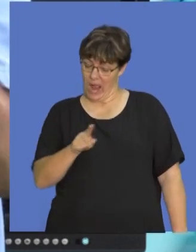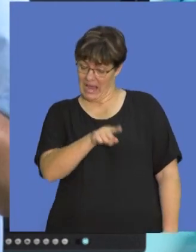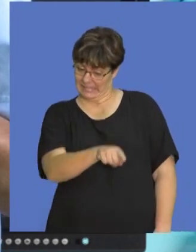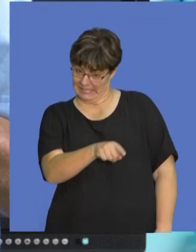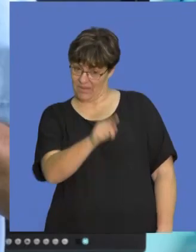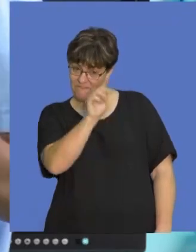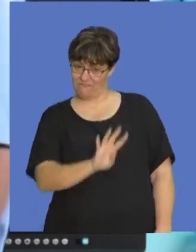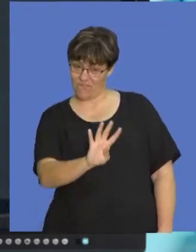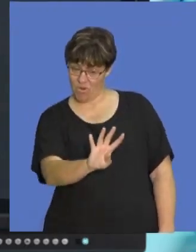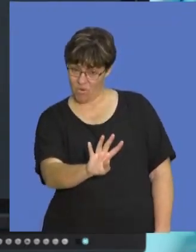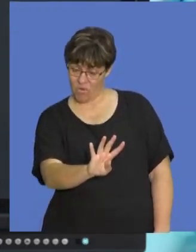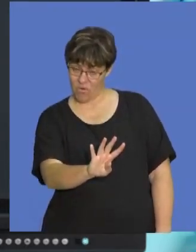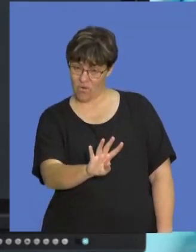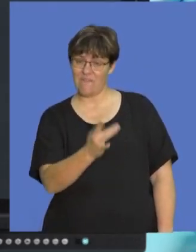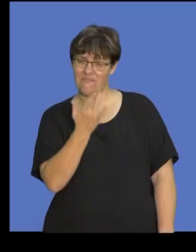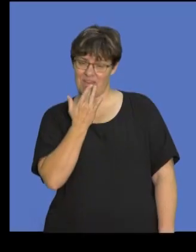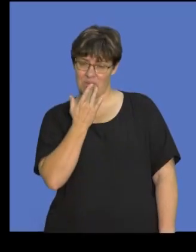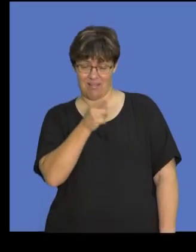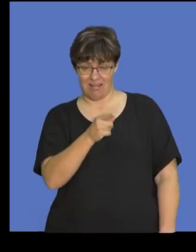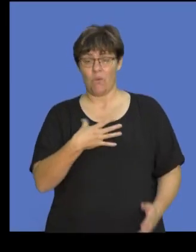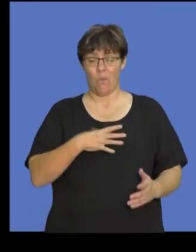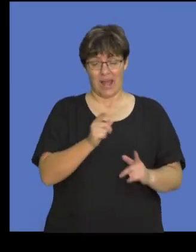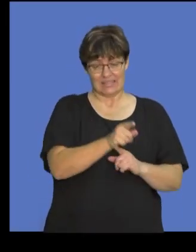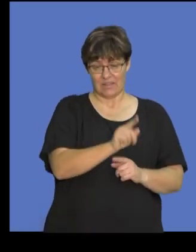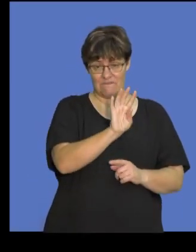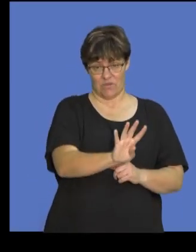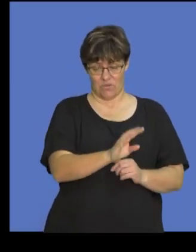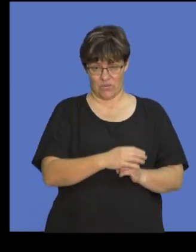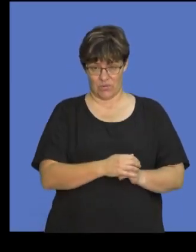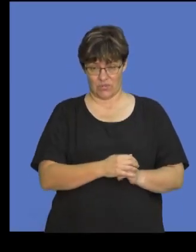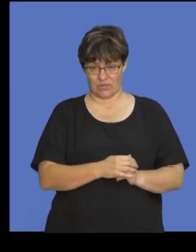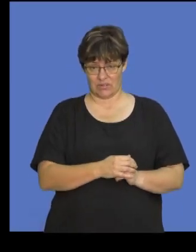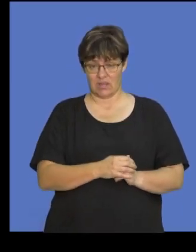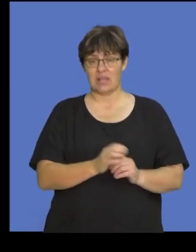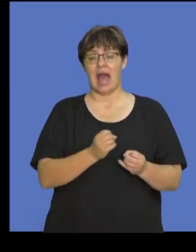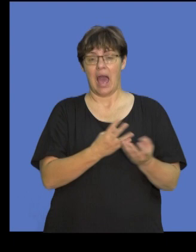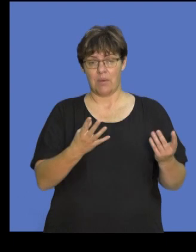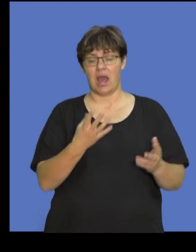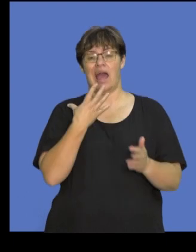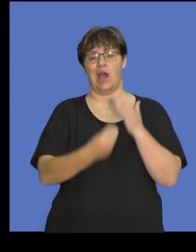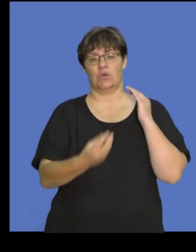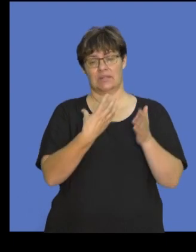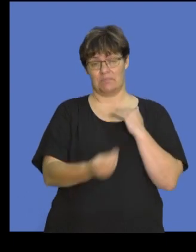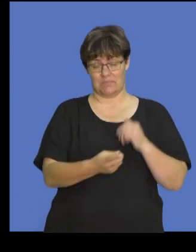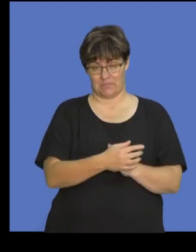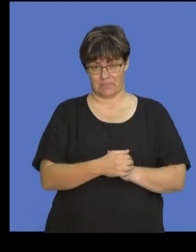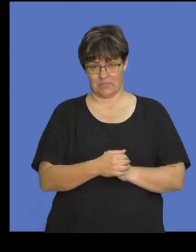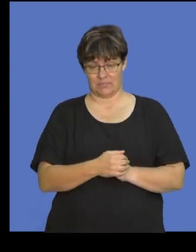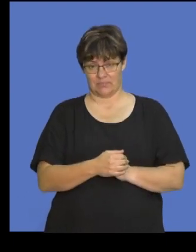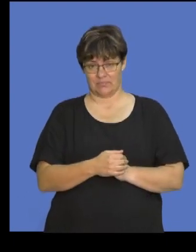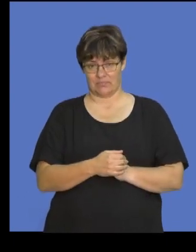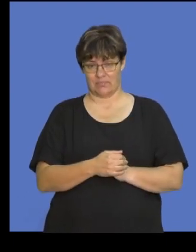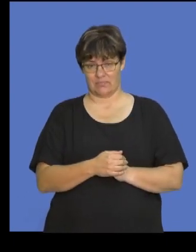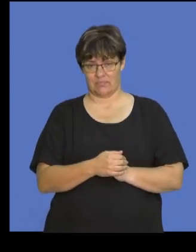desired outcome here, the favorable outcome, is going to be the number of favorable outcomes.